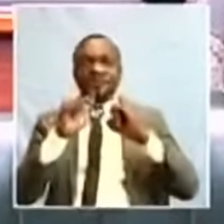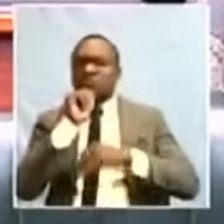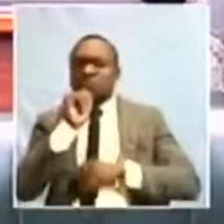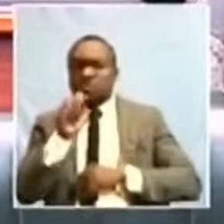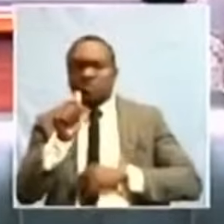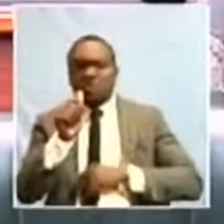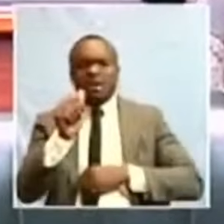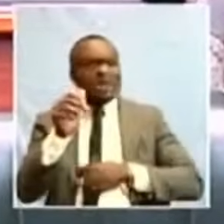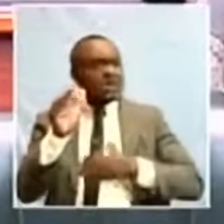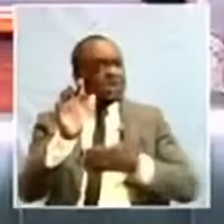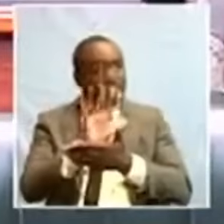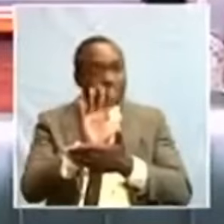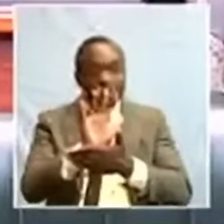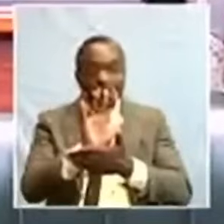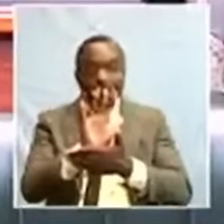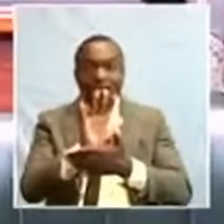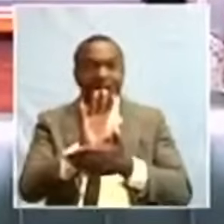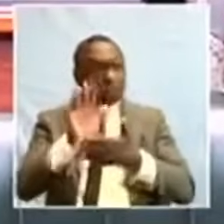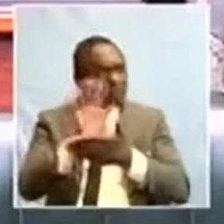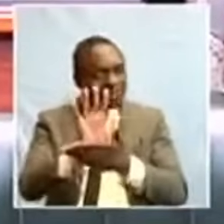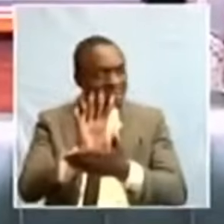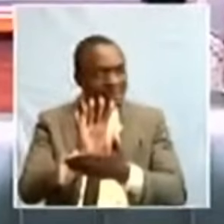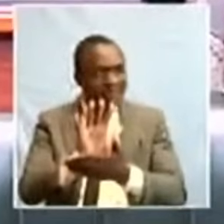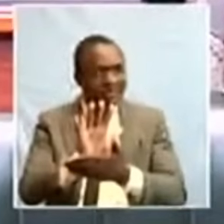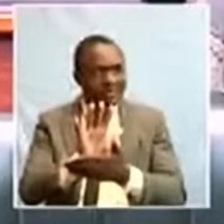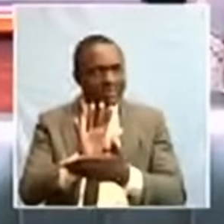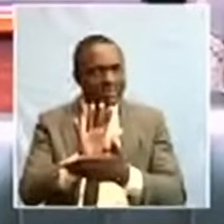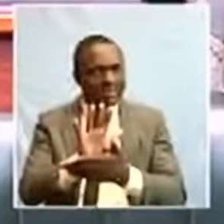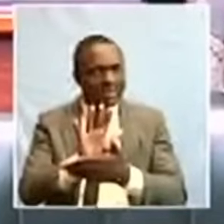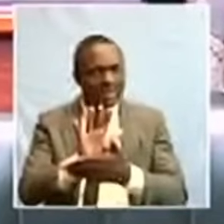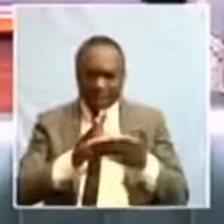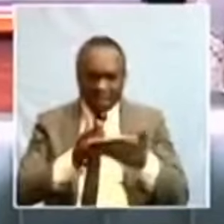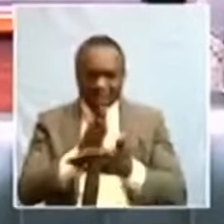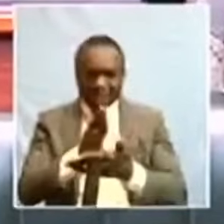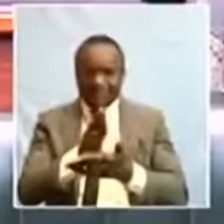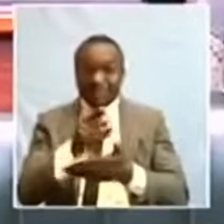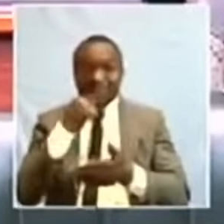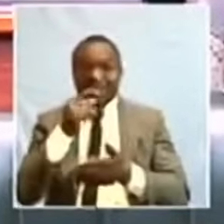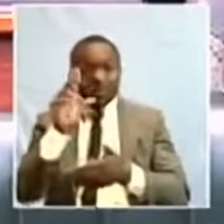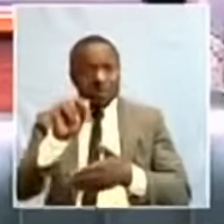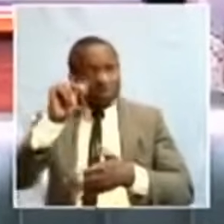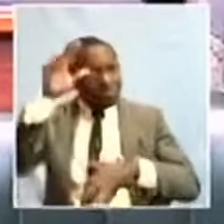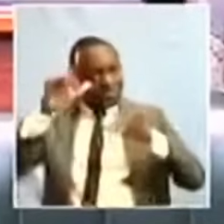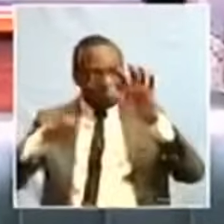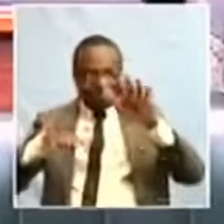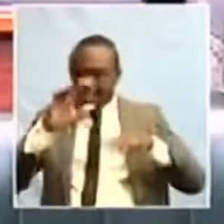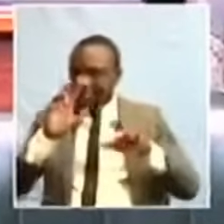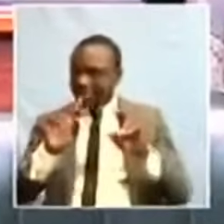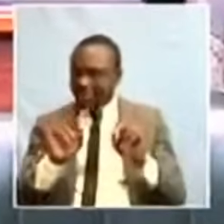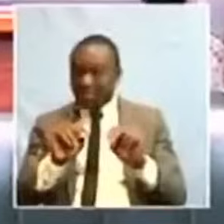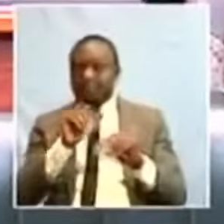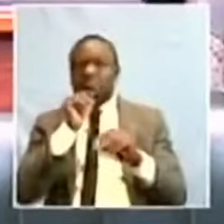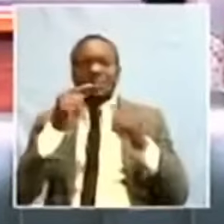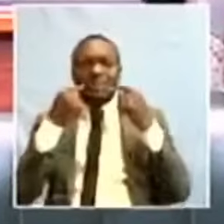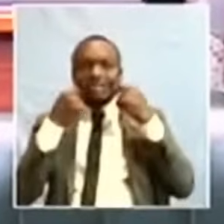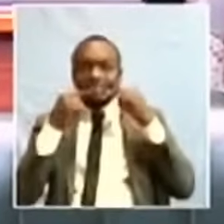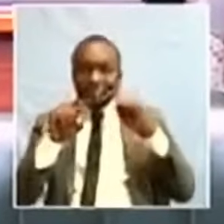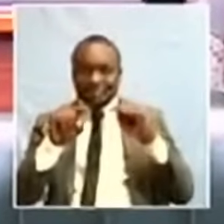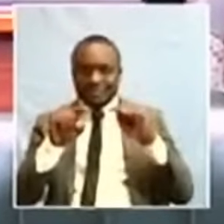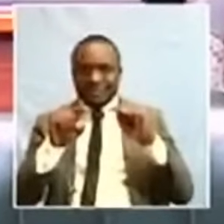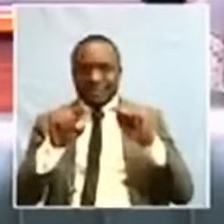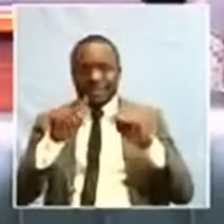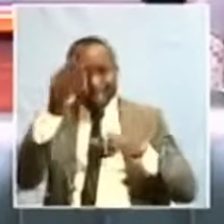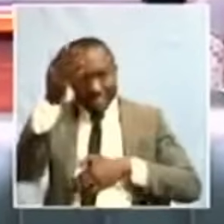not completely decisive or complete that there will be no rain. So we have not declared that there will